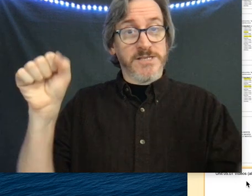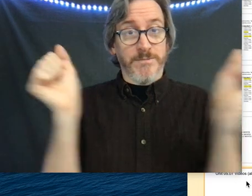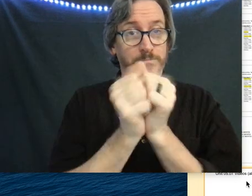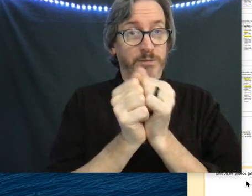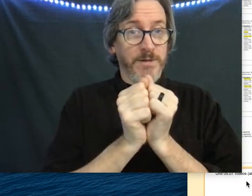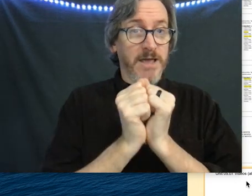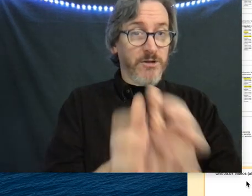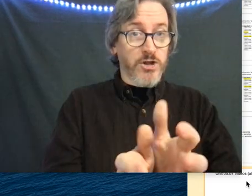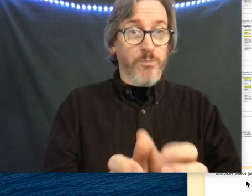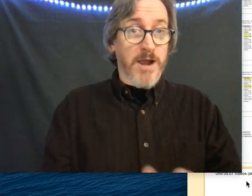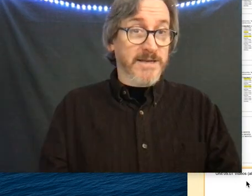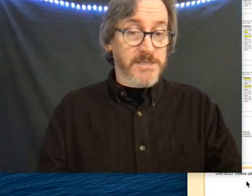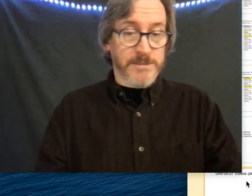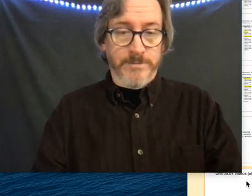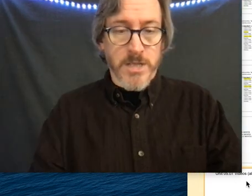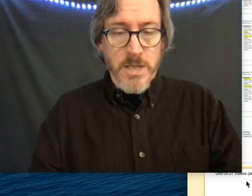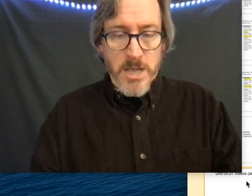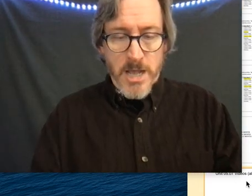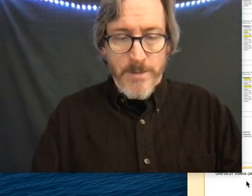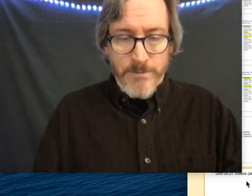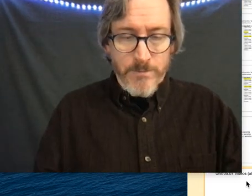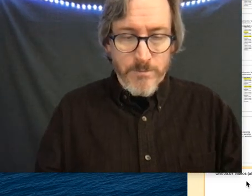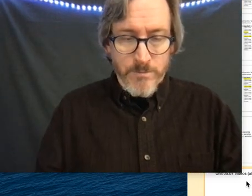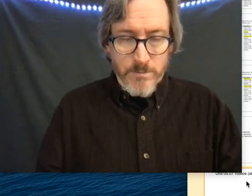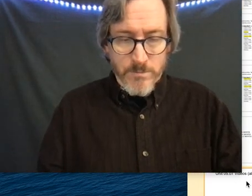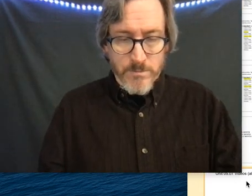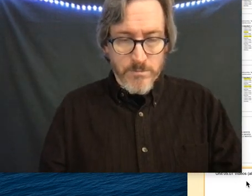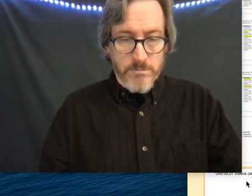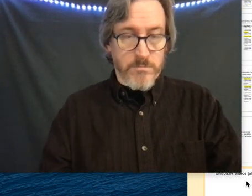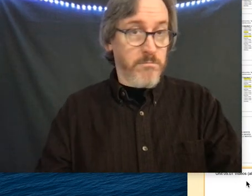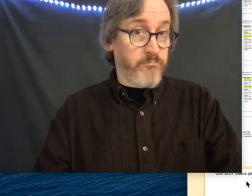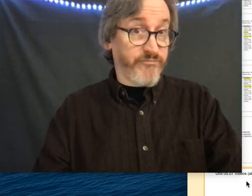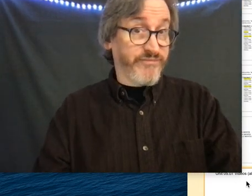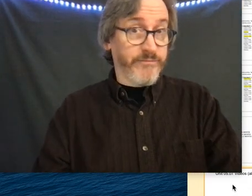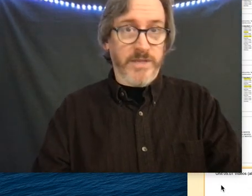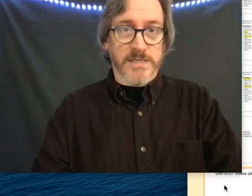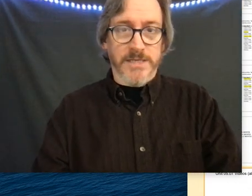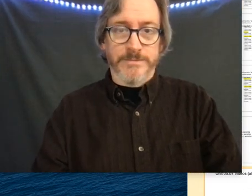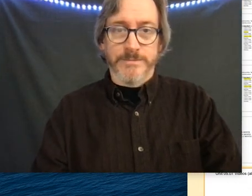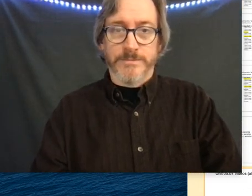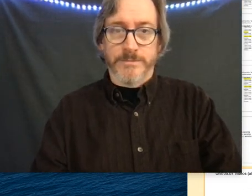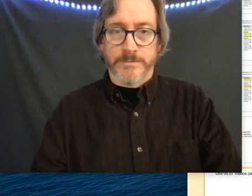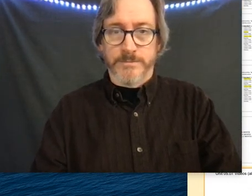here's something, put them together, go practice. That's it.